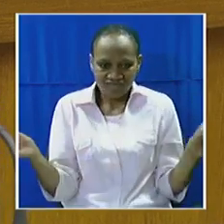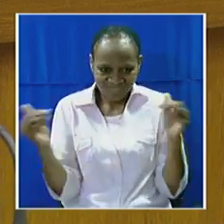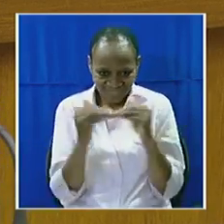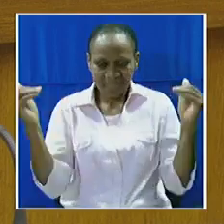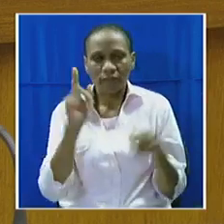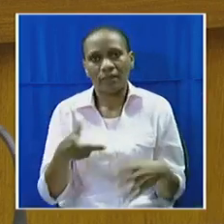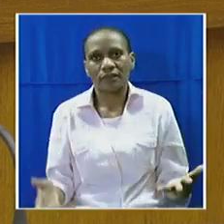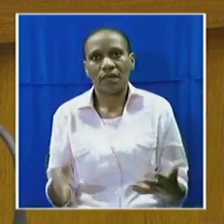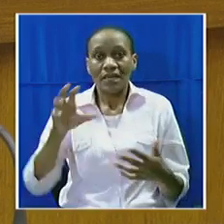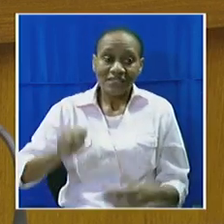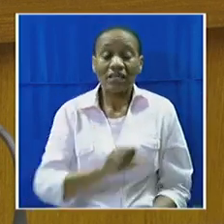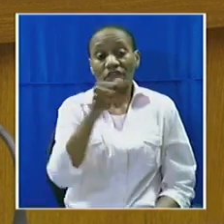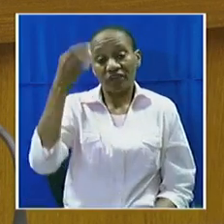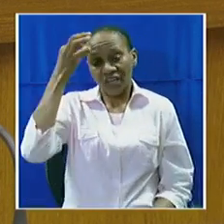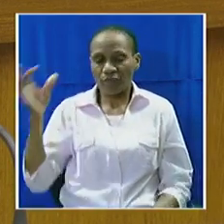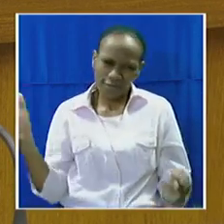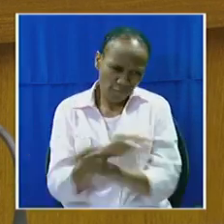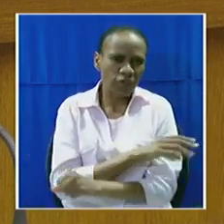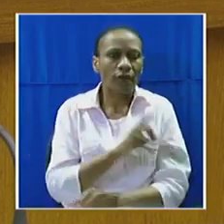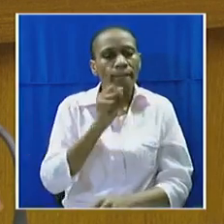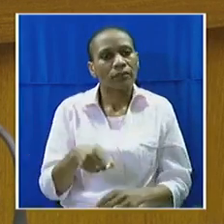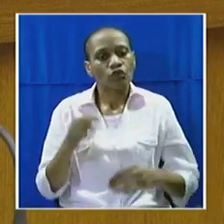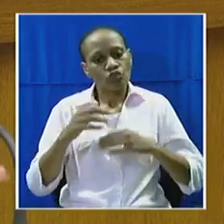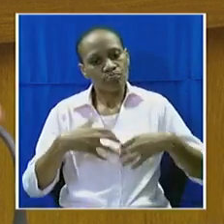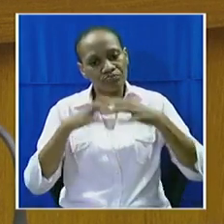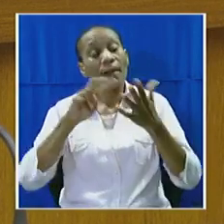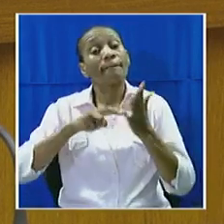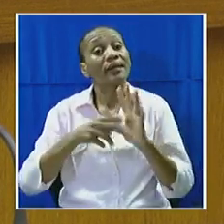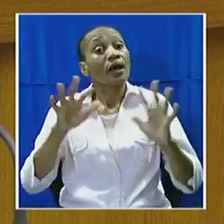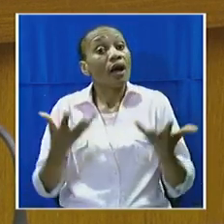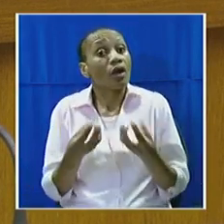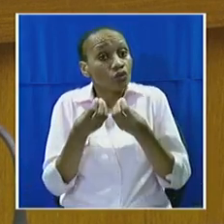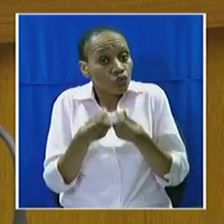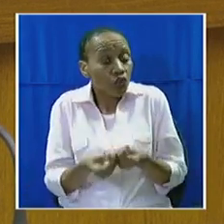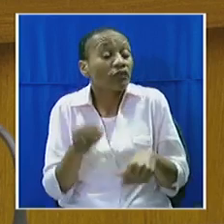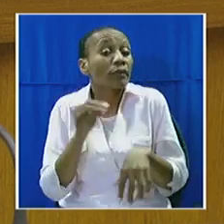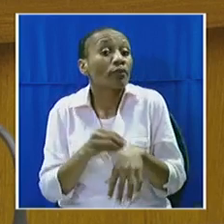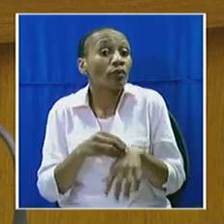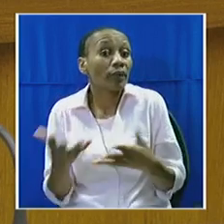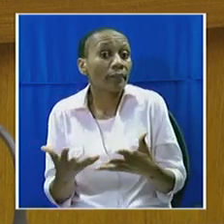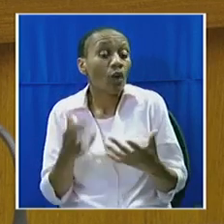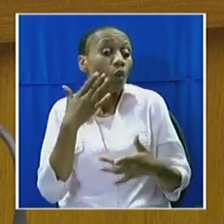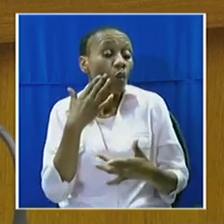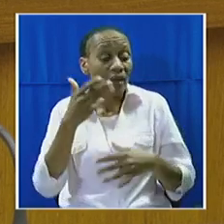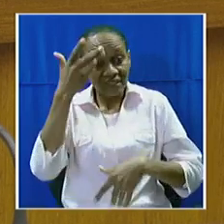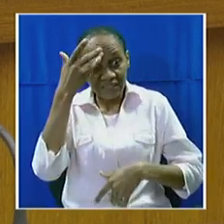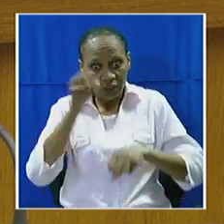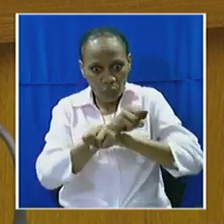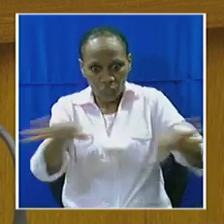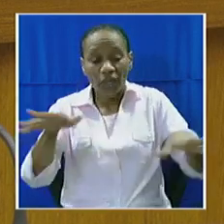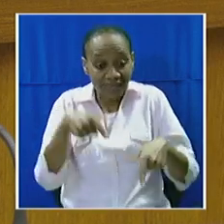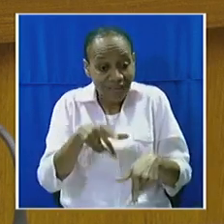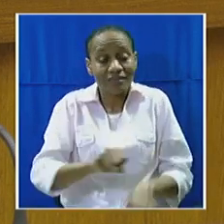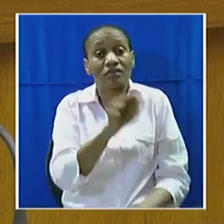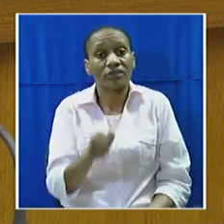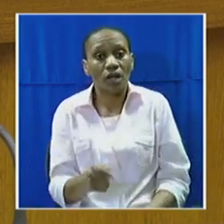The entire South African government needs to construct plans on how they plan on dealing with the knock-on effects of an outbreak of this kind.